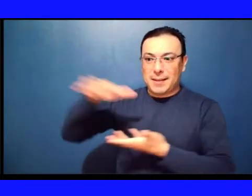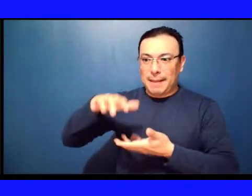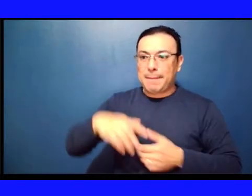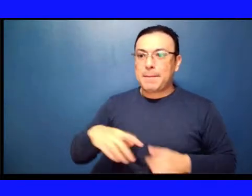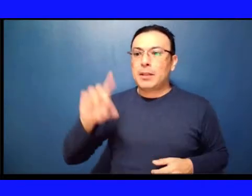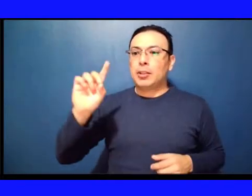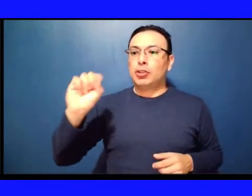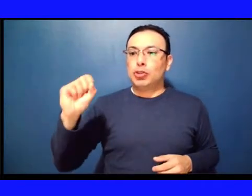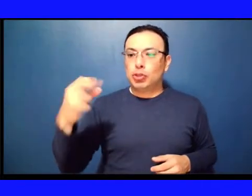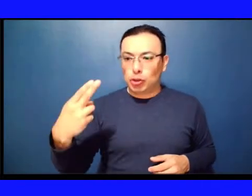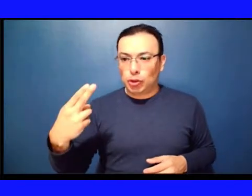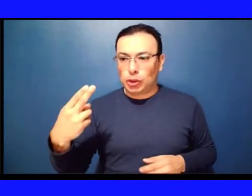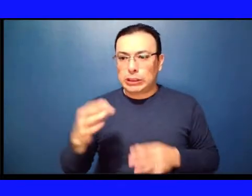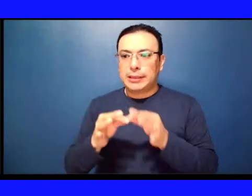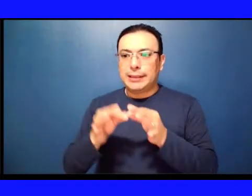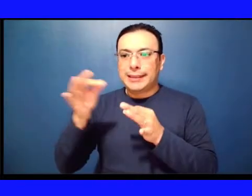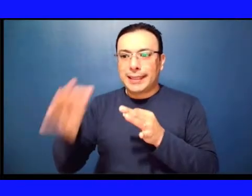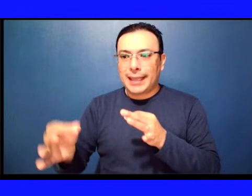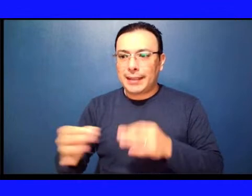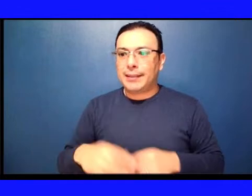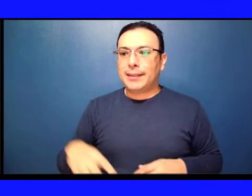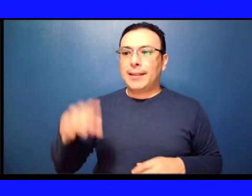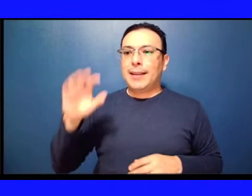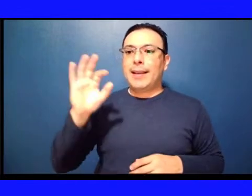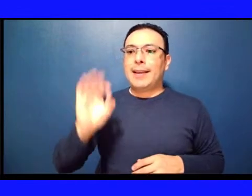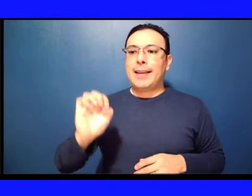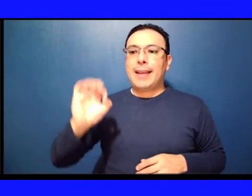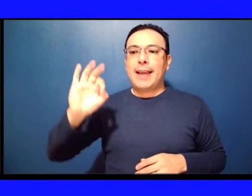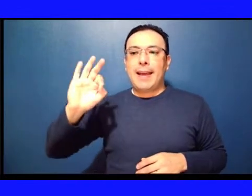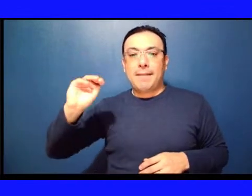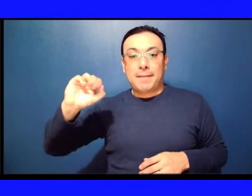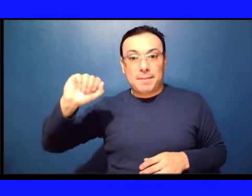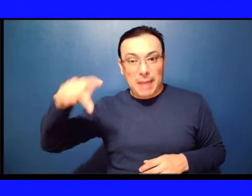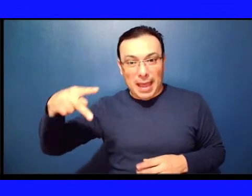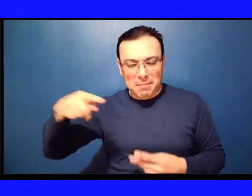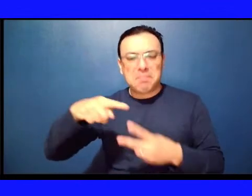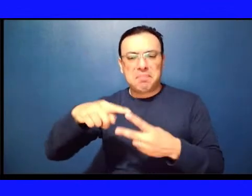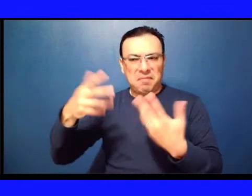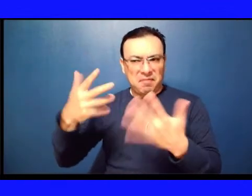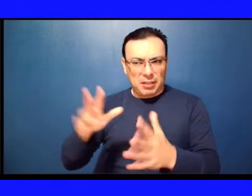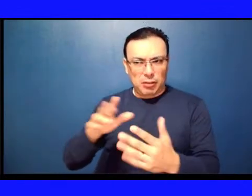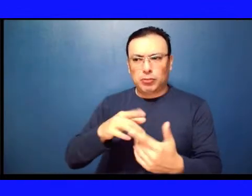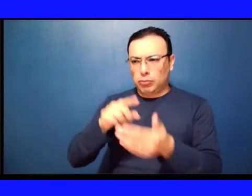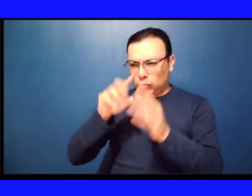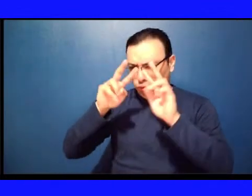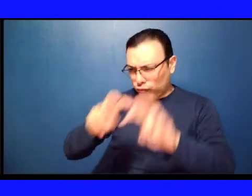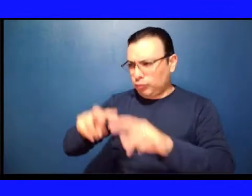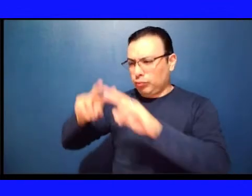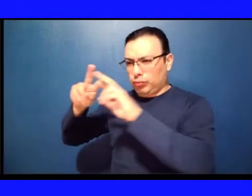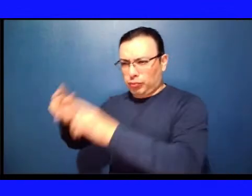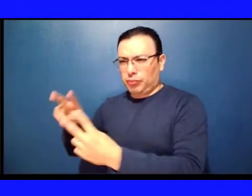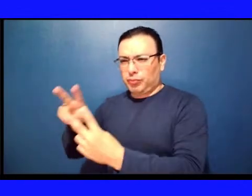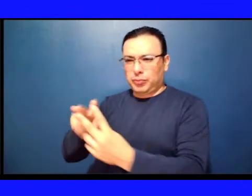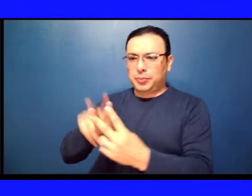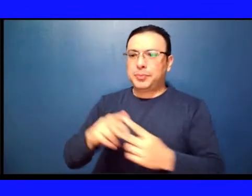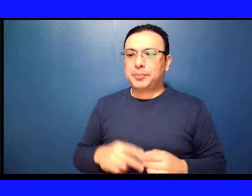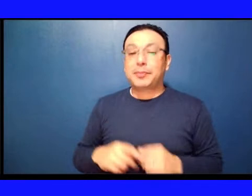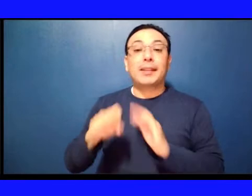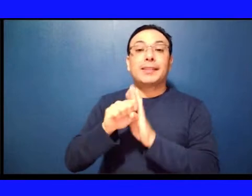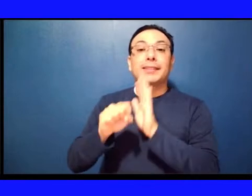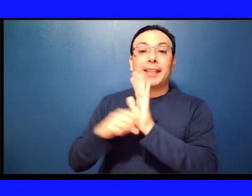has been averted, and with our delegation support, significant FEMA reimbursement has come in, which is